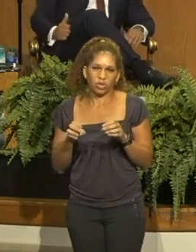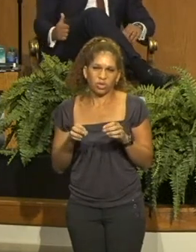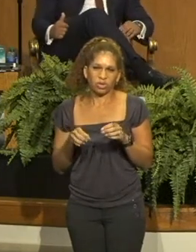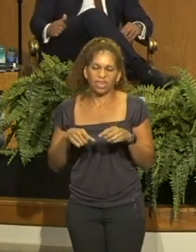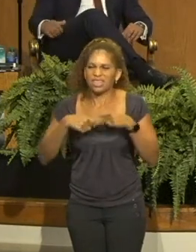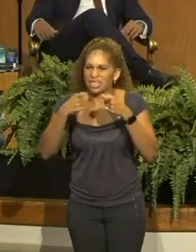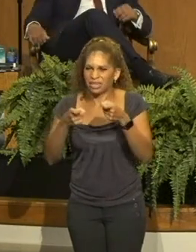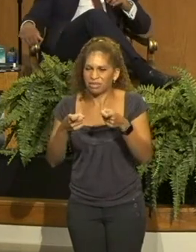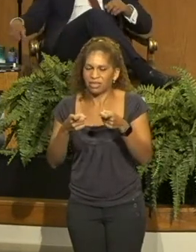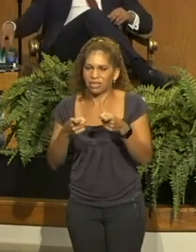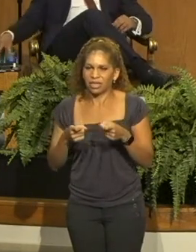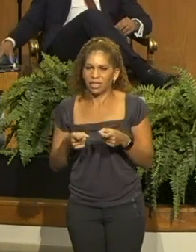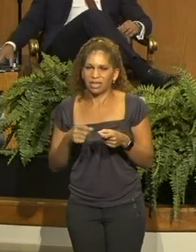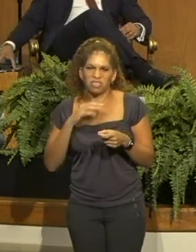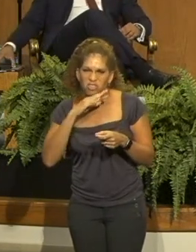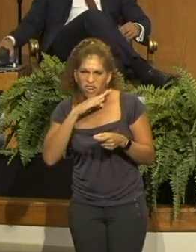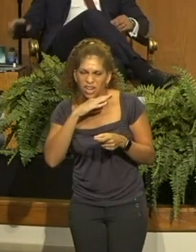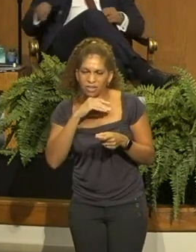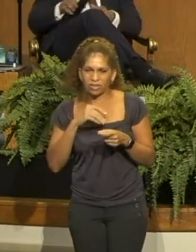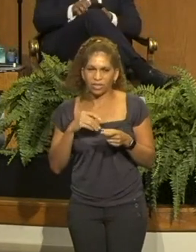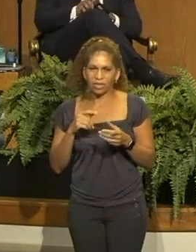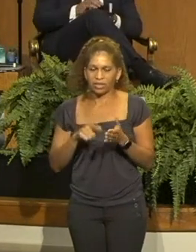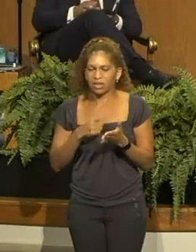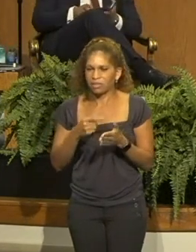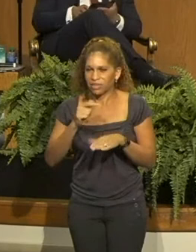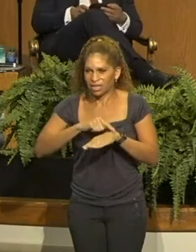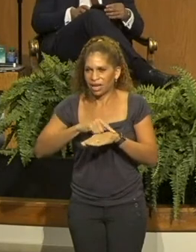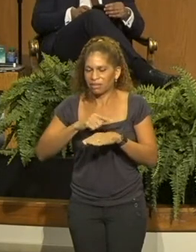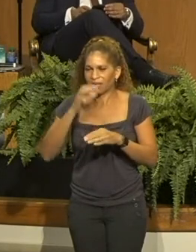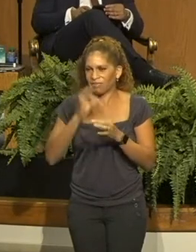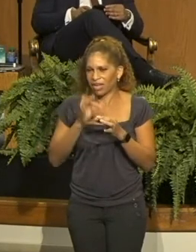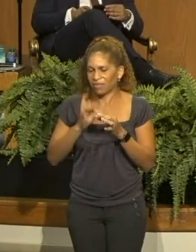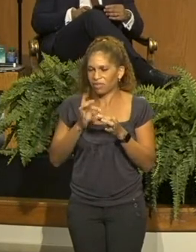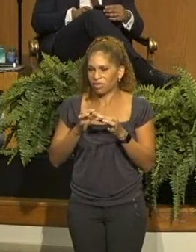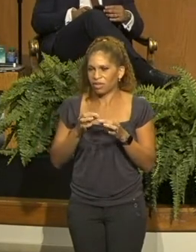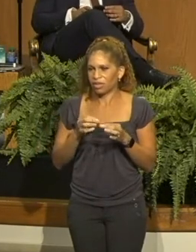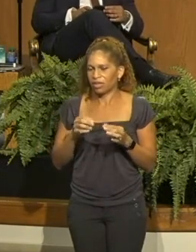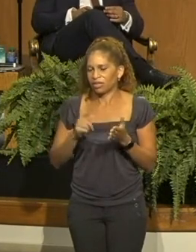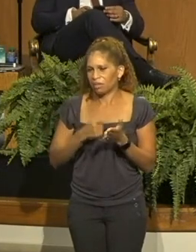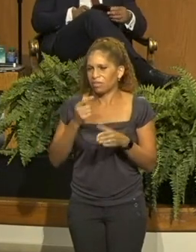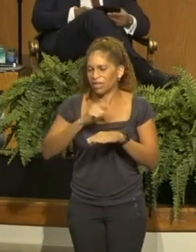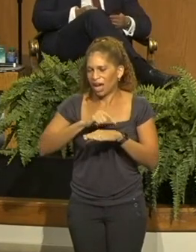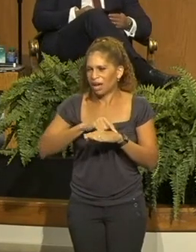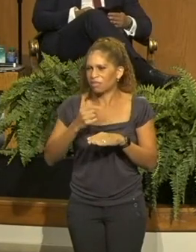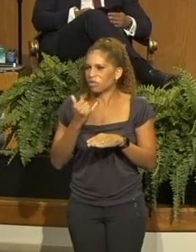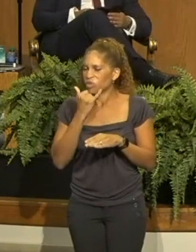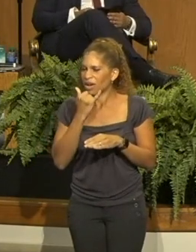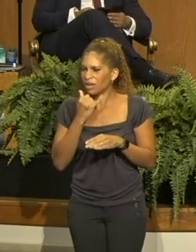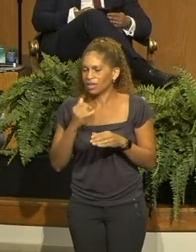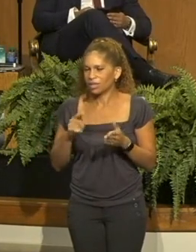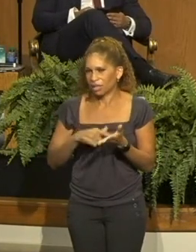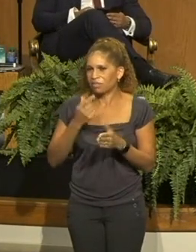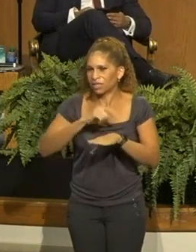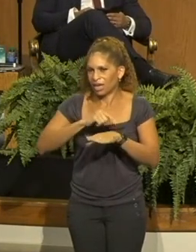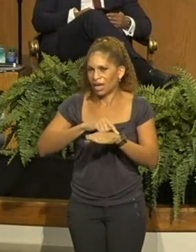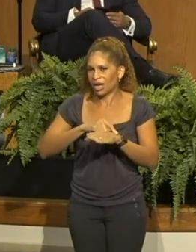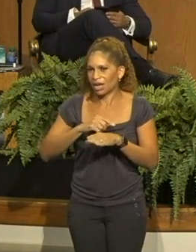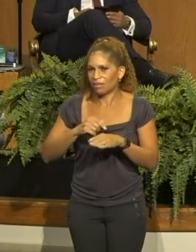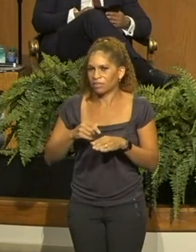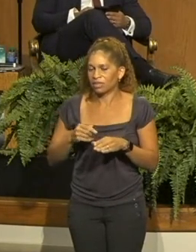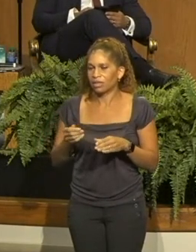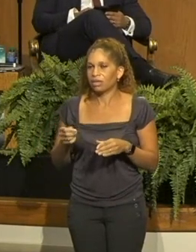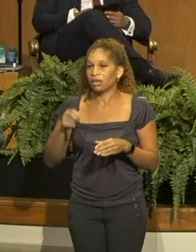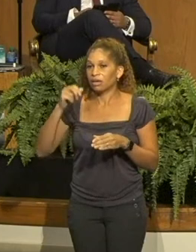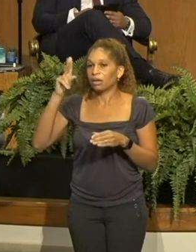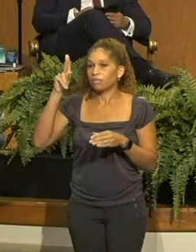earthen vessel, sometimes faithful, sometimes flawed, sometimes up, sometimes down, but you do